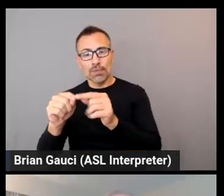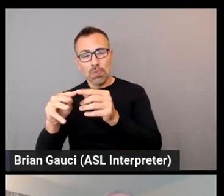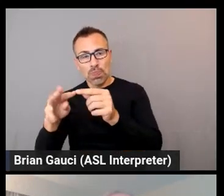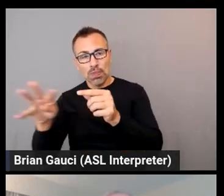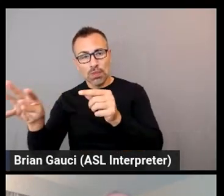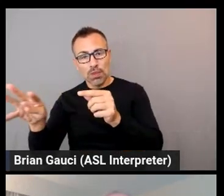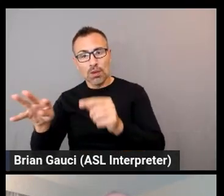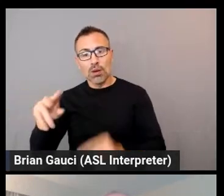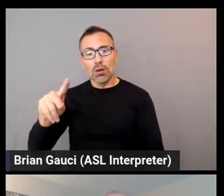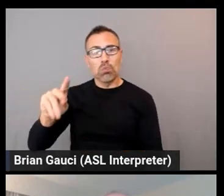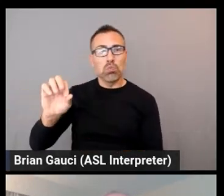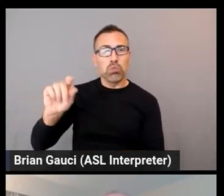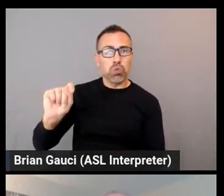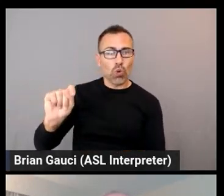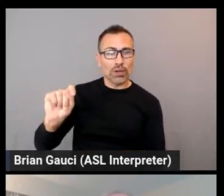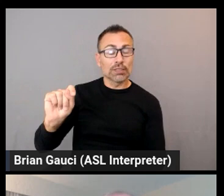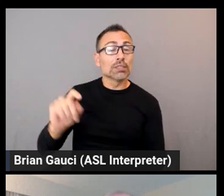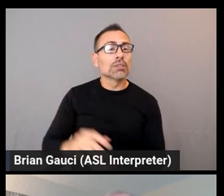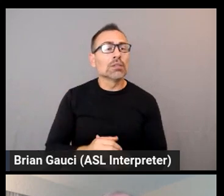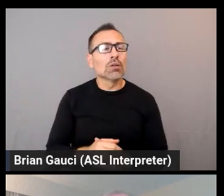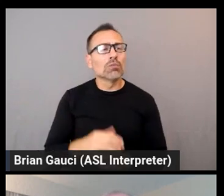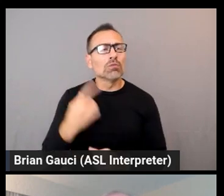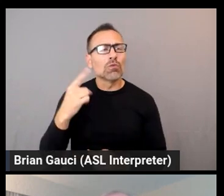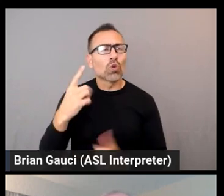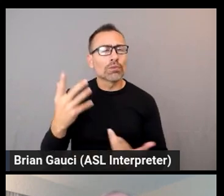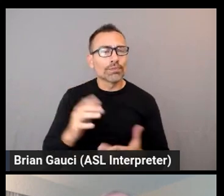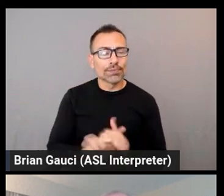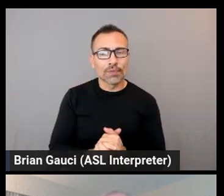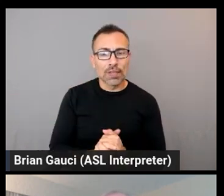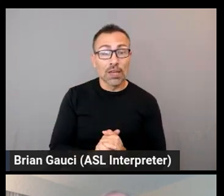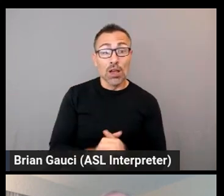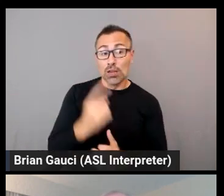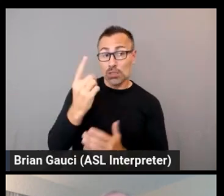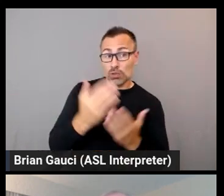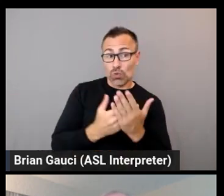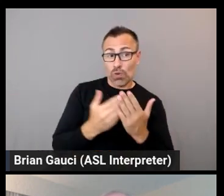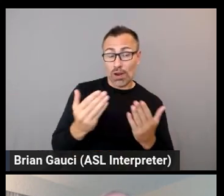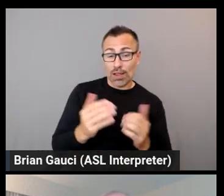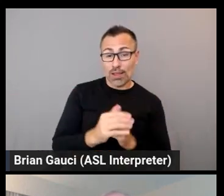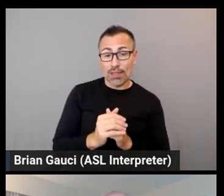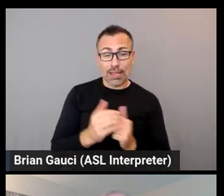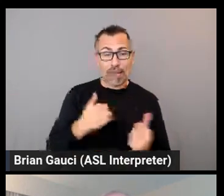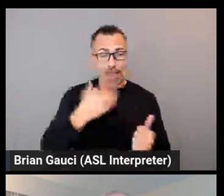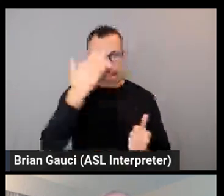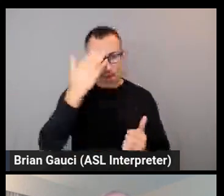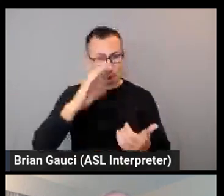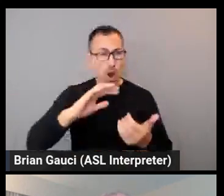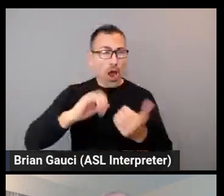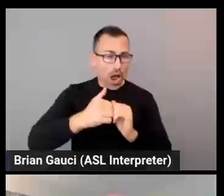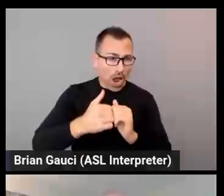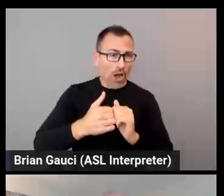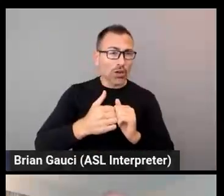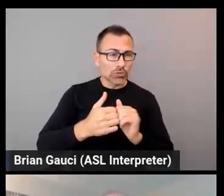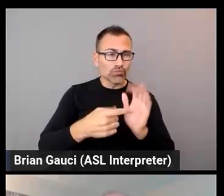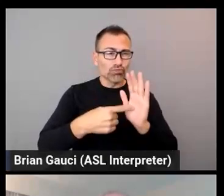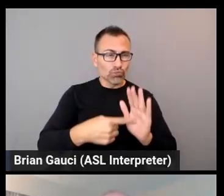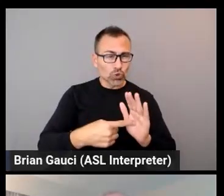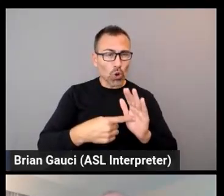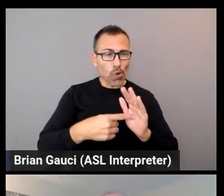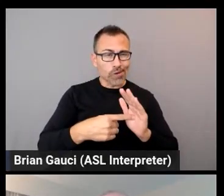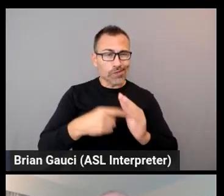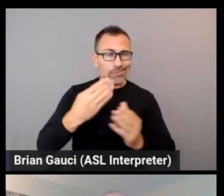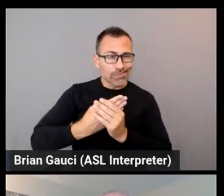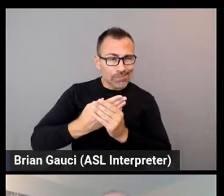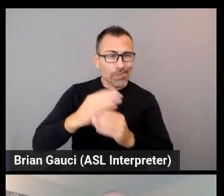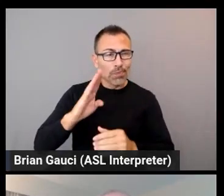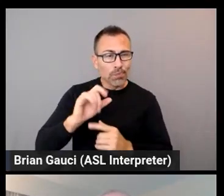idea is, and for many serverless developers, it's one thing to kind of figure out, okay, I know how to express a bucket. I know how to express a Lambda function. The function obviously